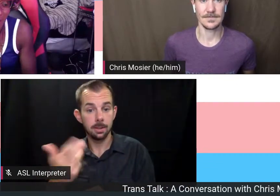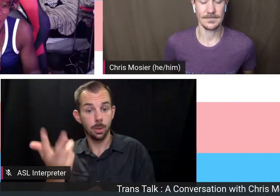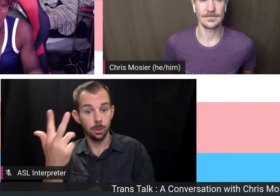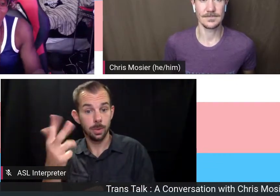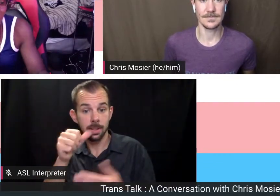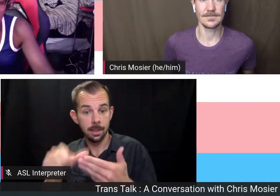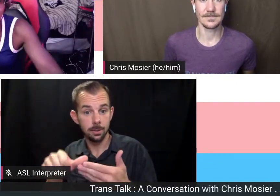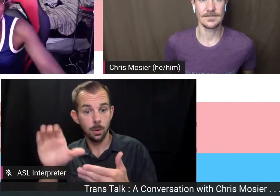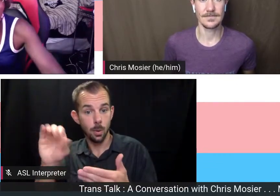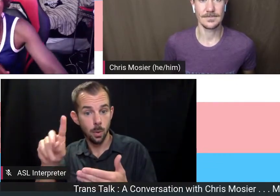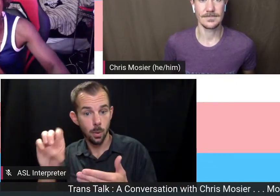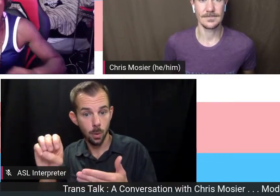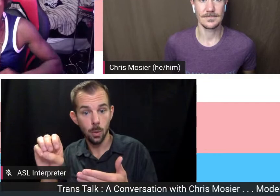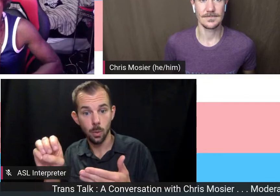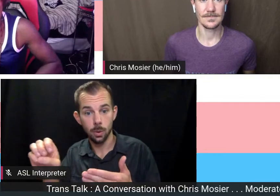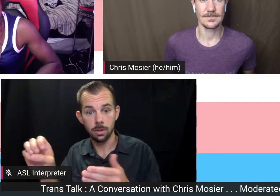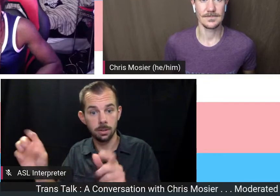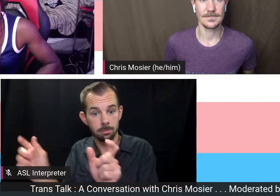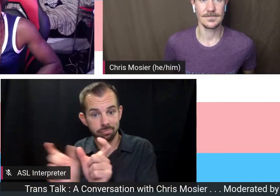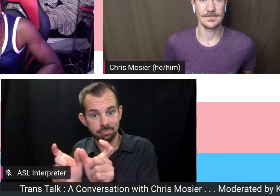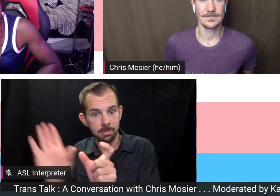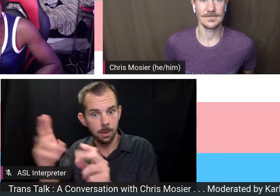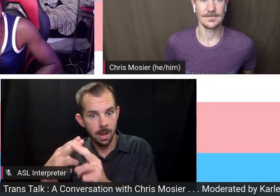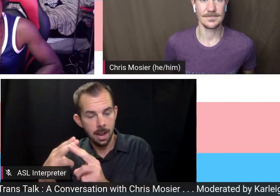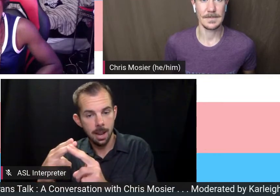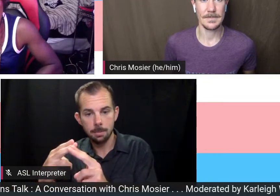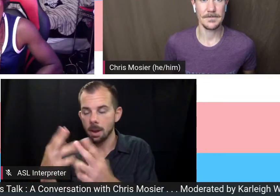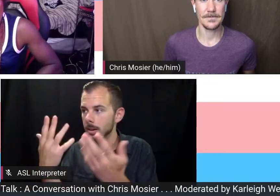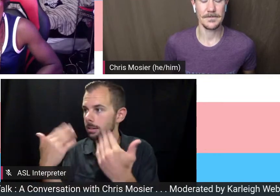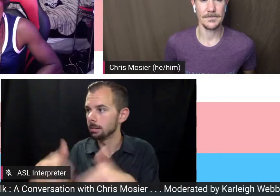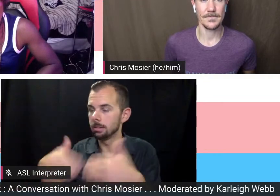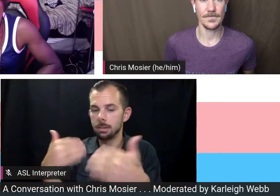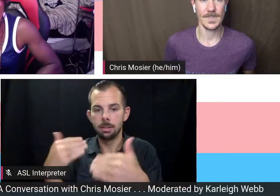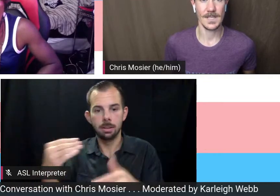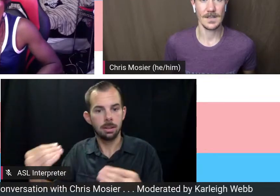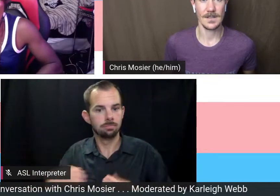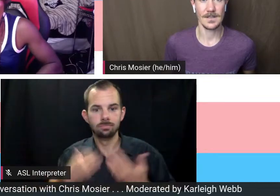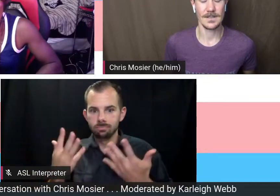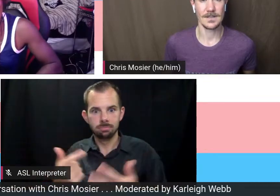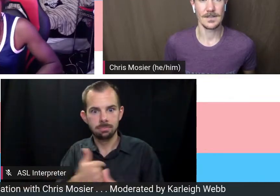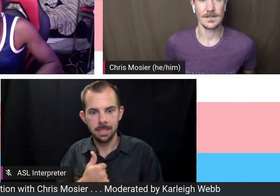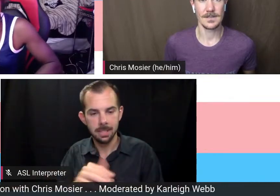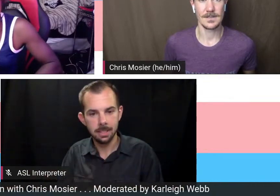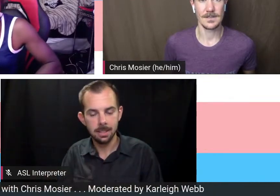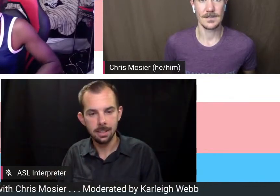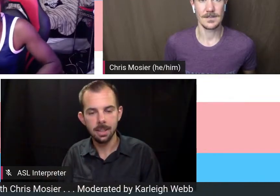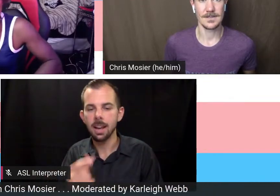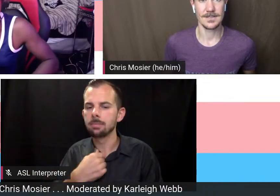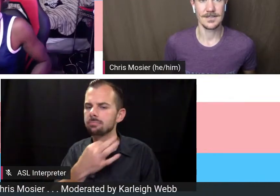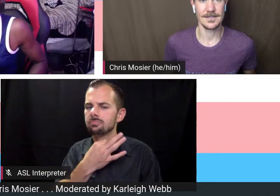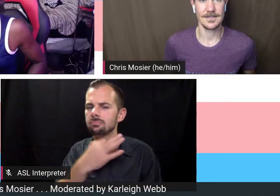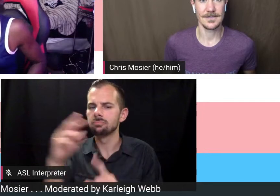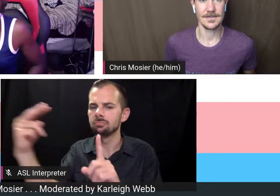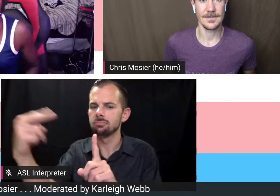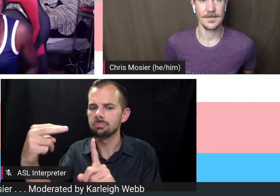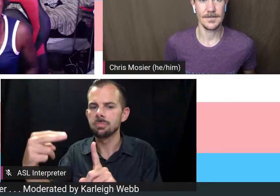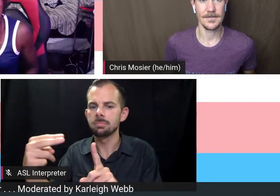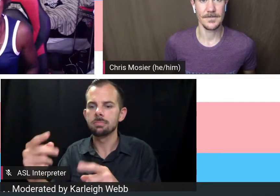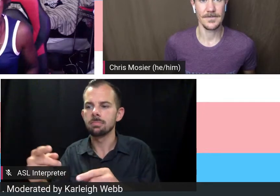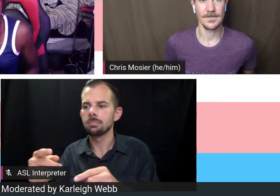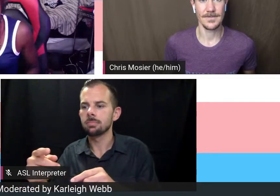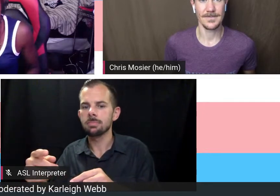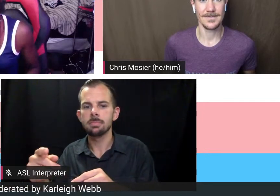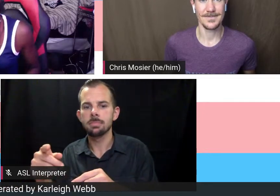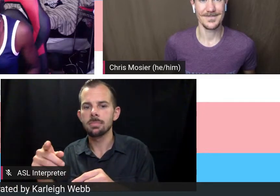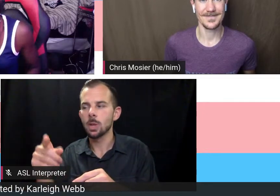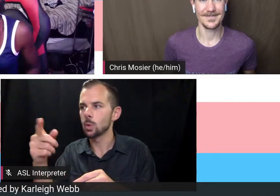name. I mean, do you think that was equal to seeing Chris Mosier M and your age